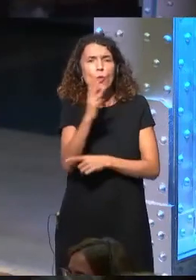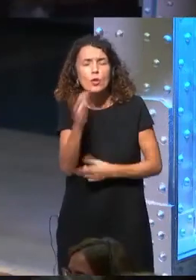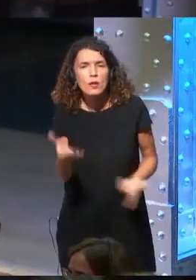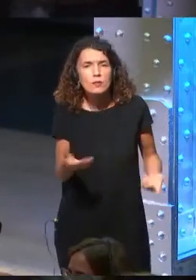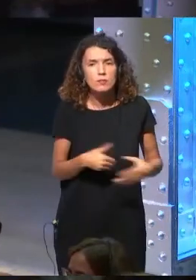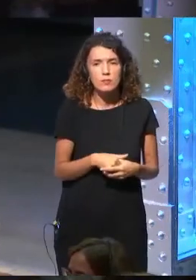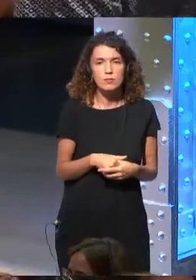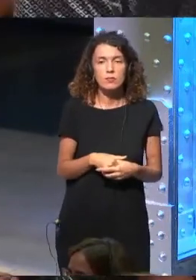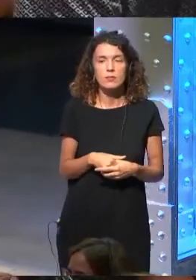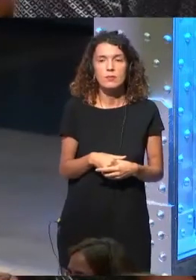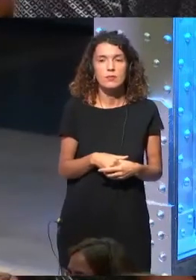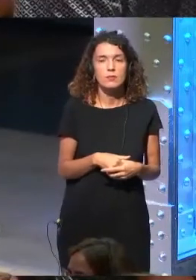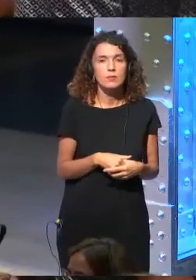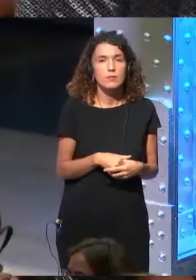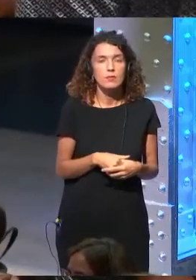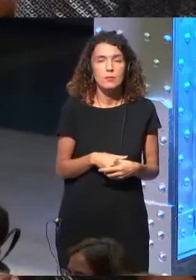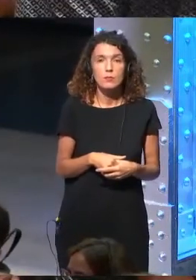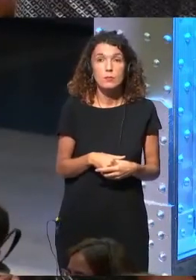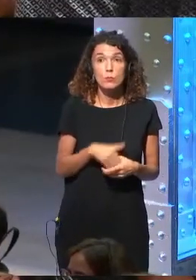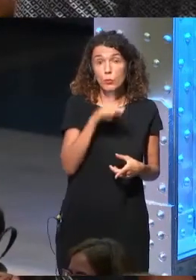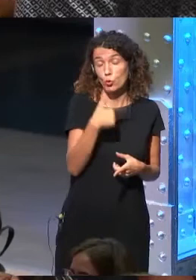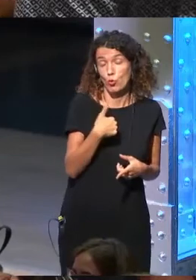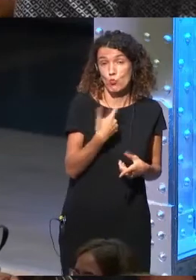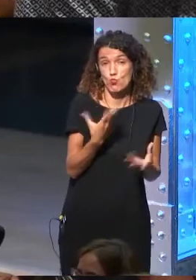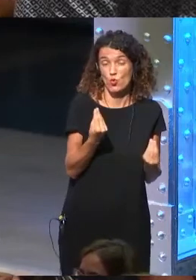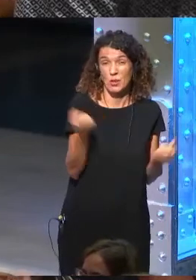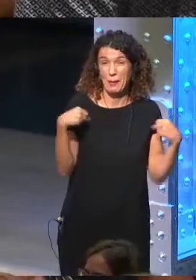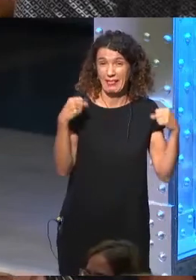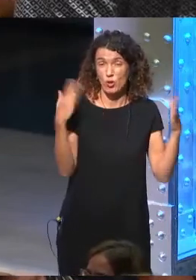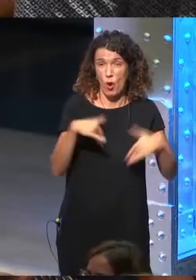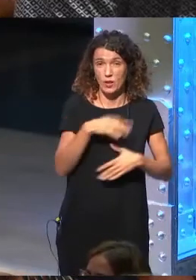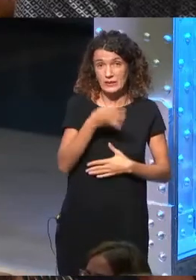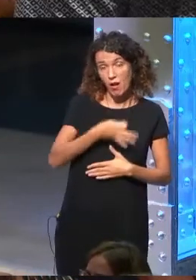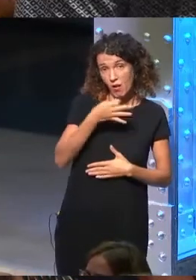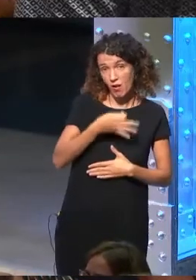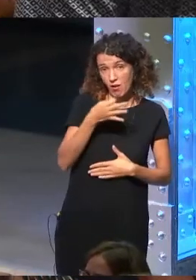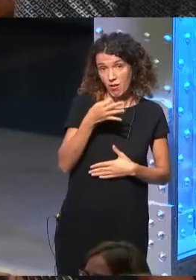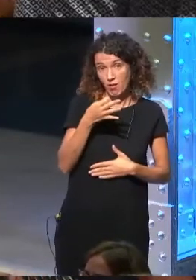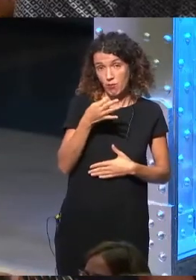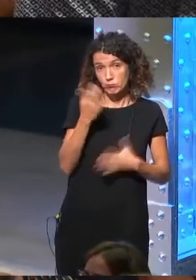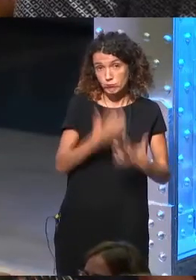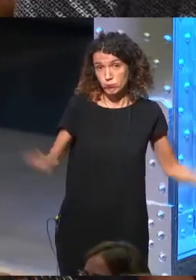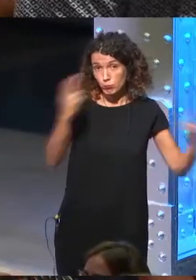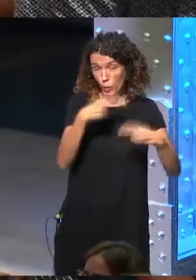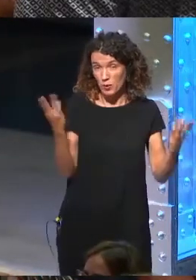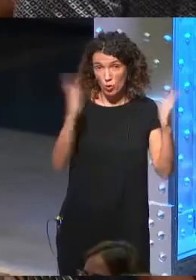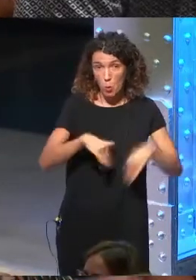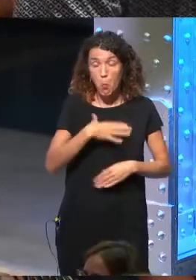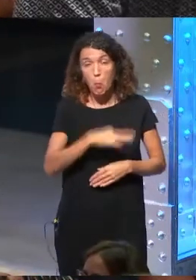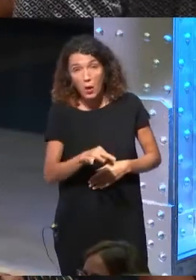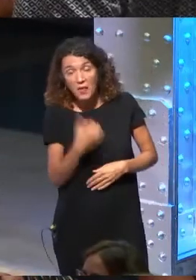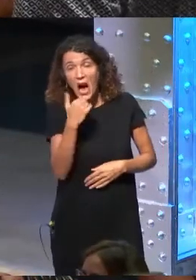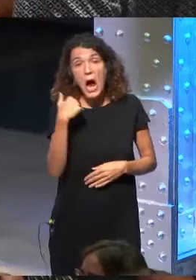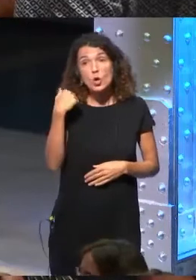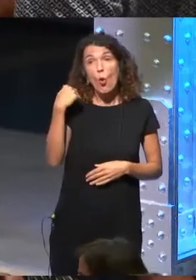Maybe because I haven't had much practice at it, and then if that's cultural, I couldn't say 100%, but possibly.